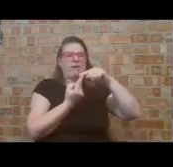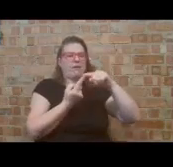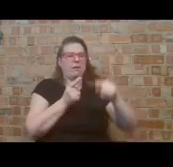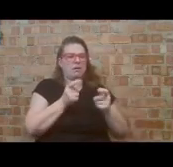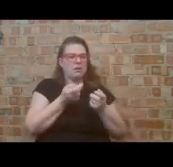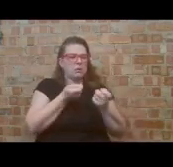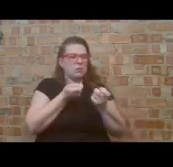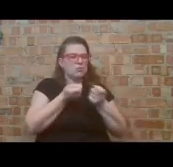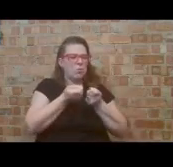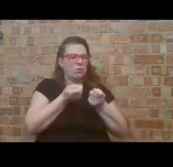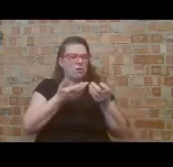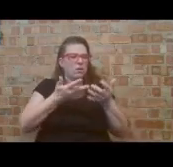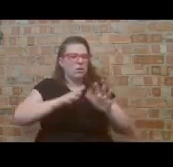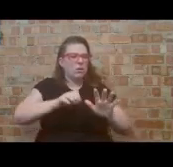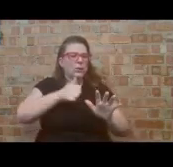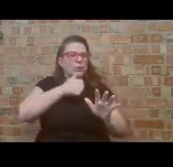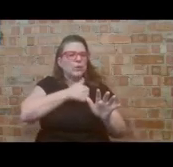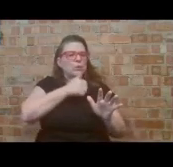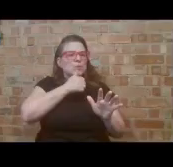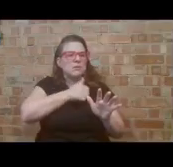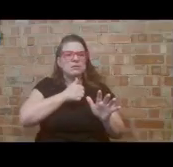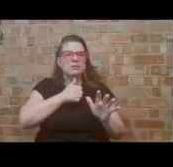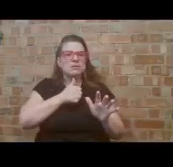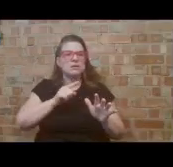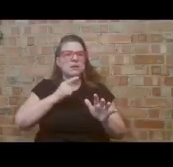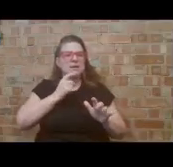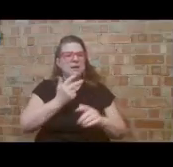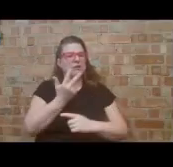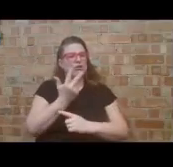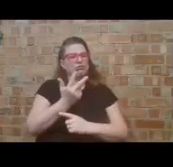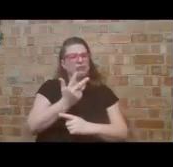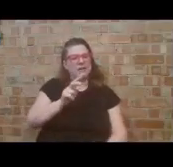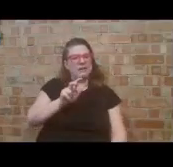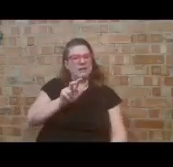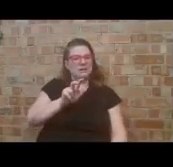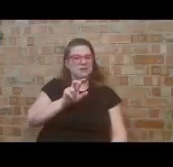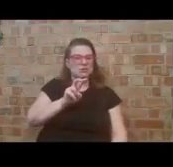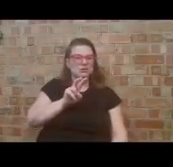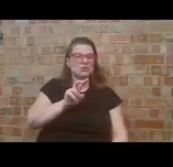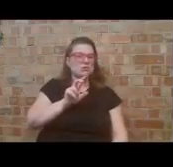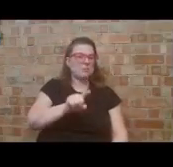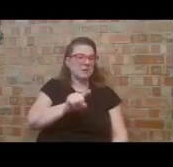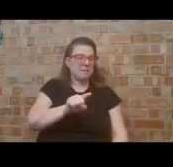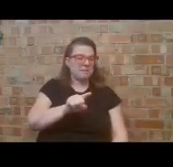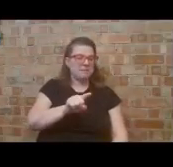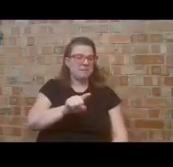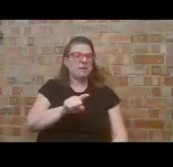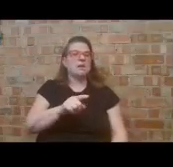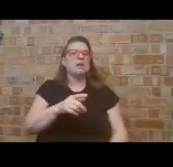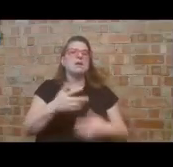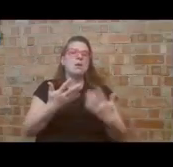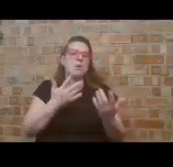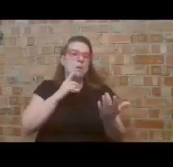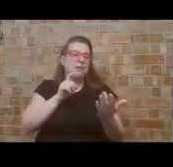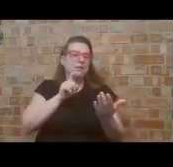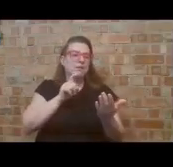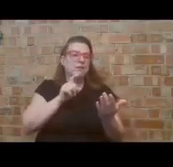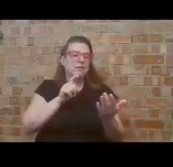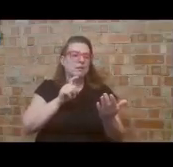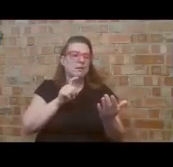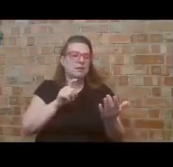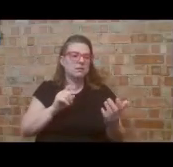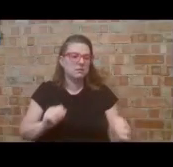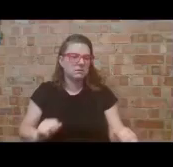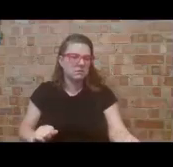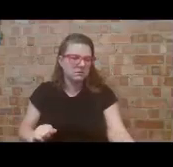zoom instead of having to use the 3 finger double tap. Now, when you've got the controller on, the 3 finger double tap to zoom in is still there.